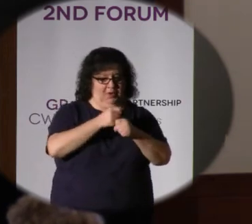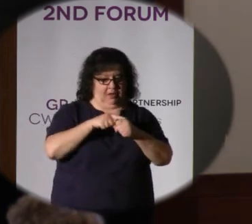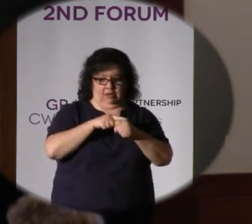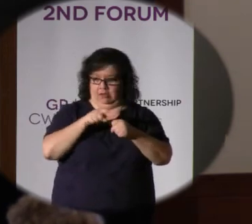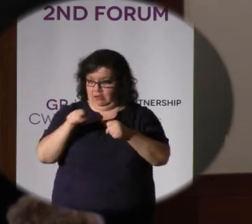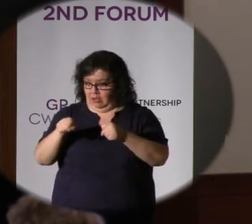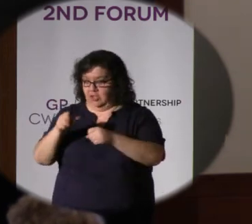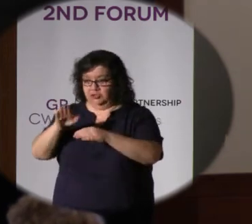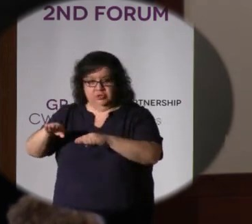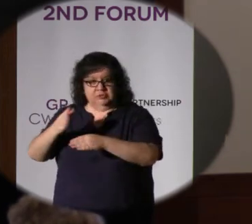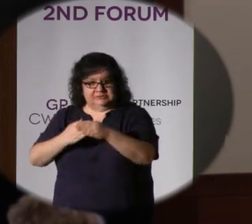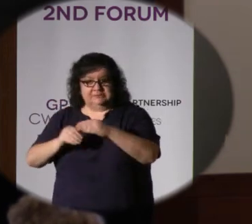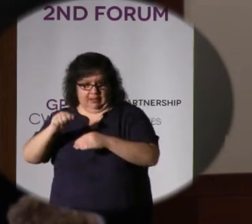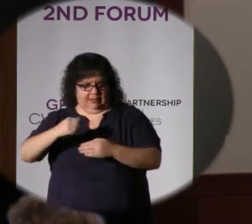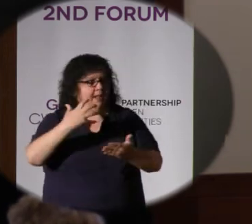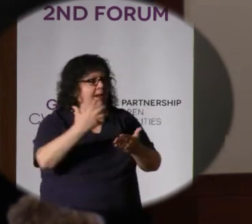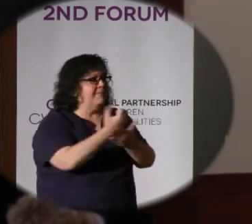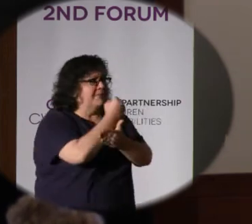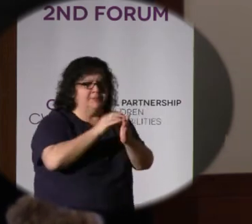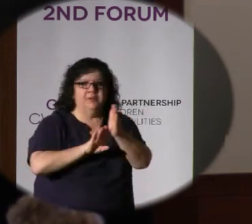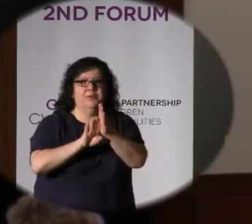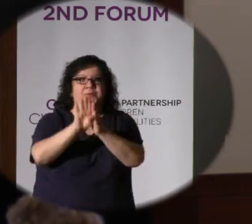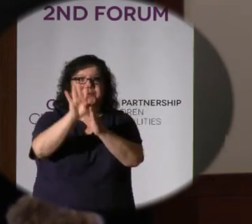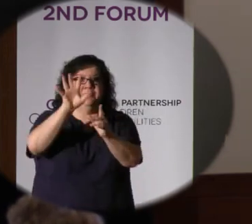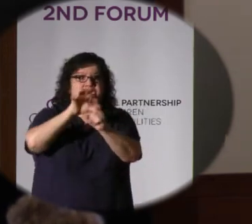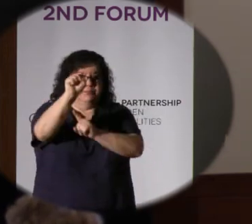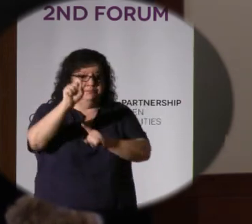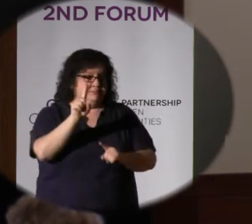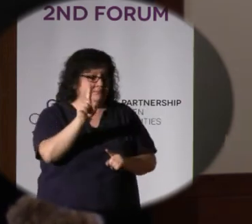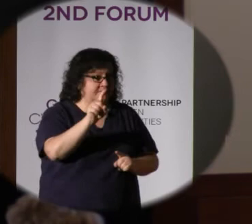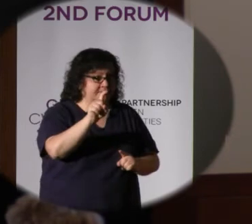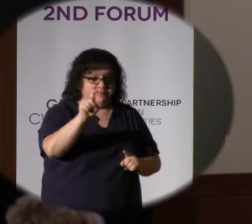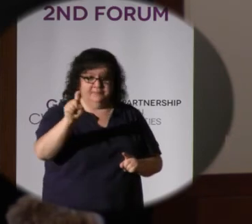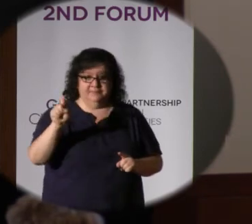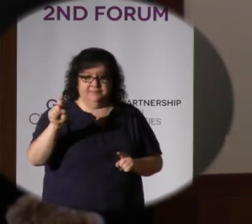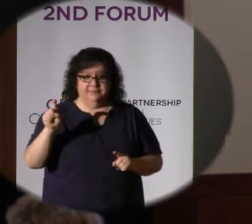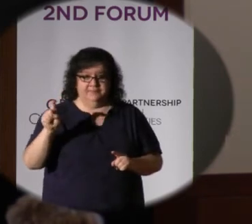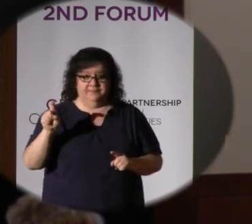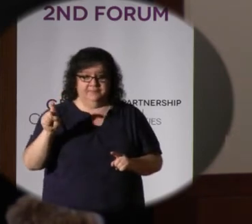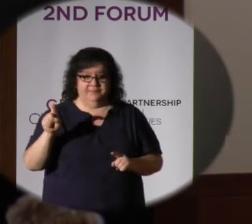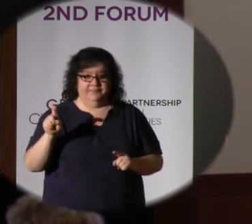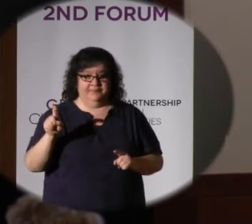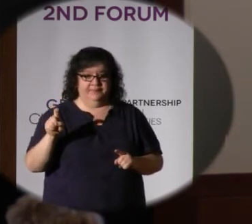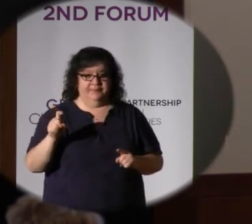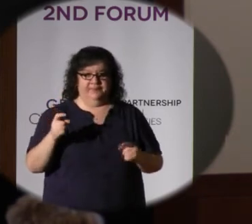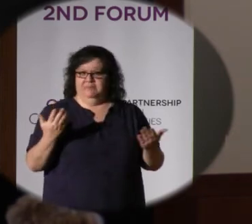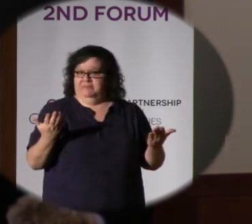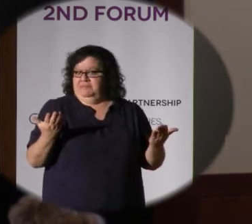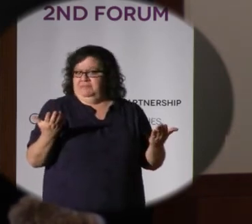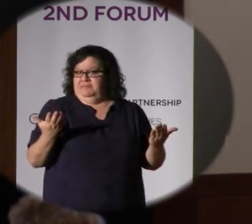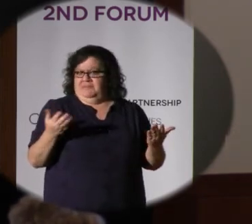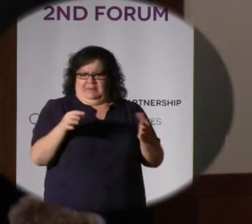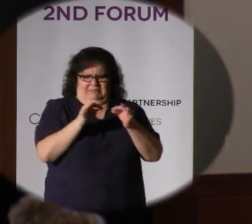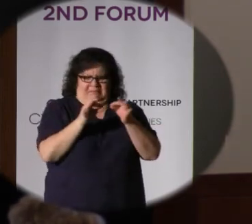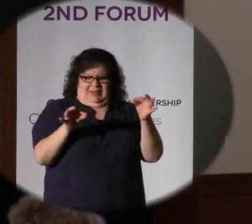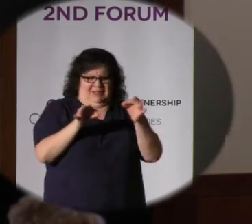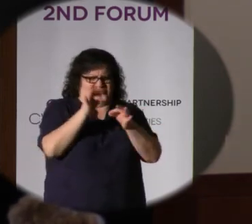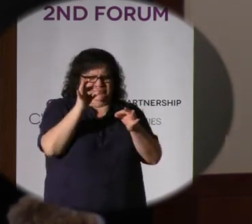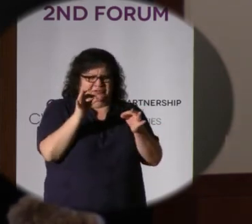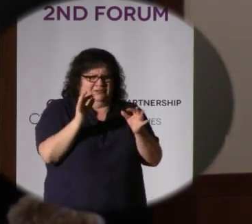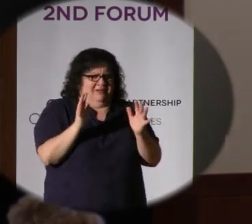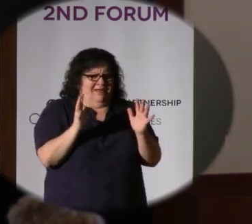least, the measure of our success should be reflected in the extent to which our collective actions have